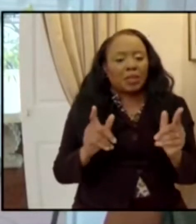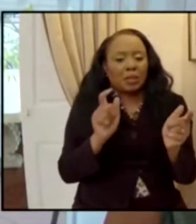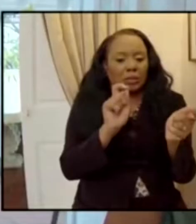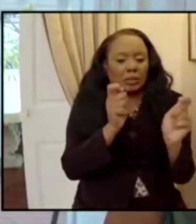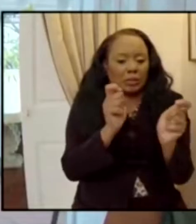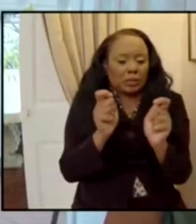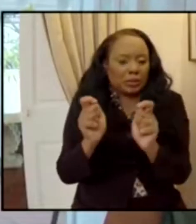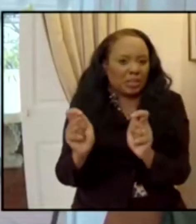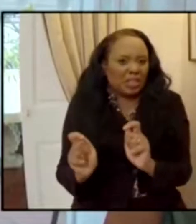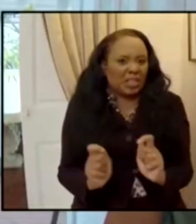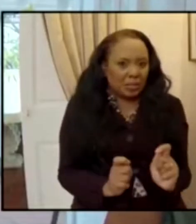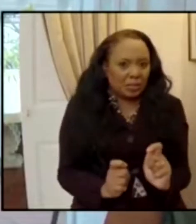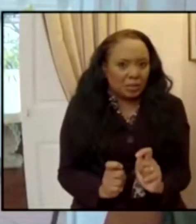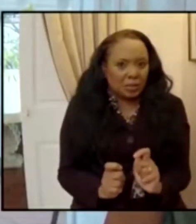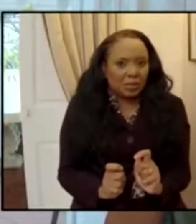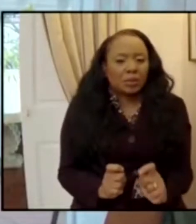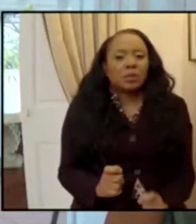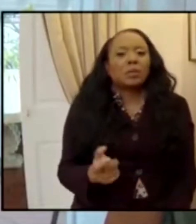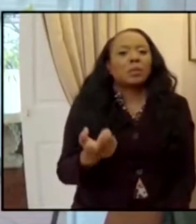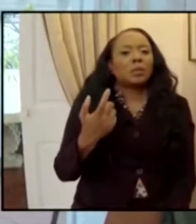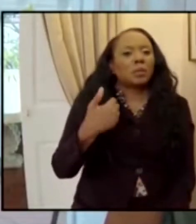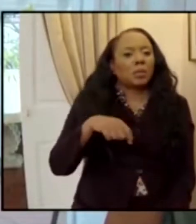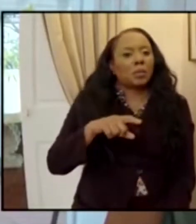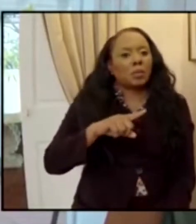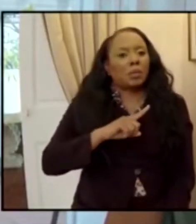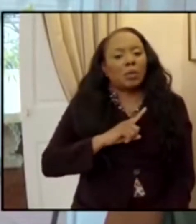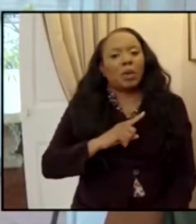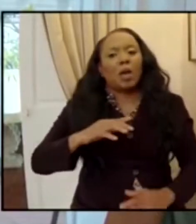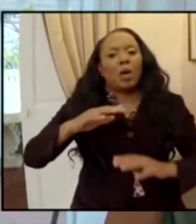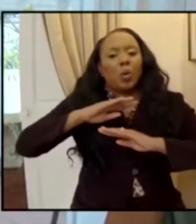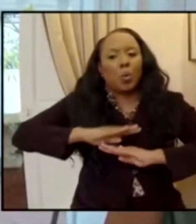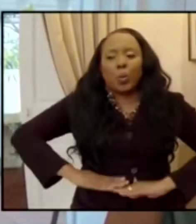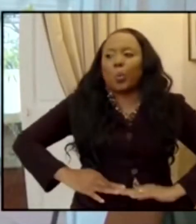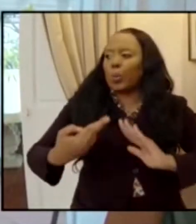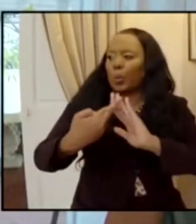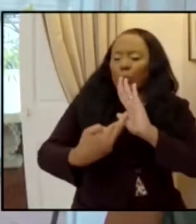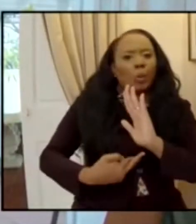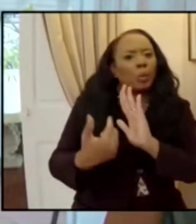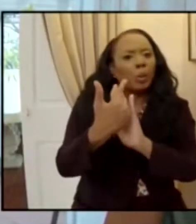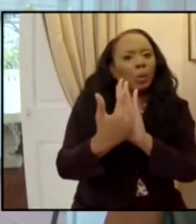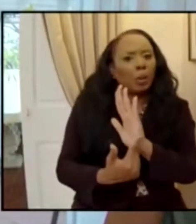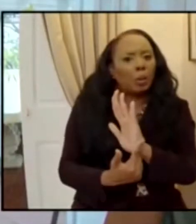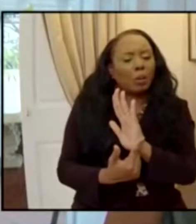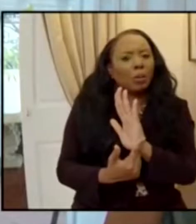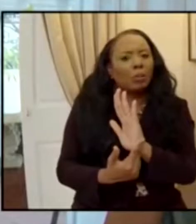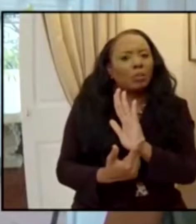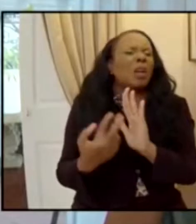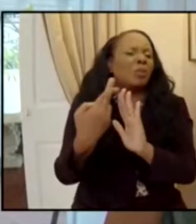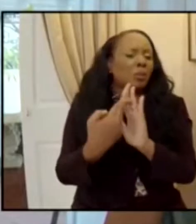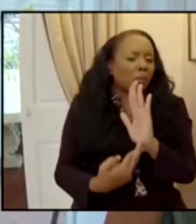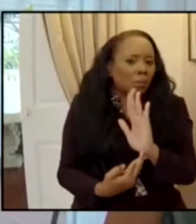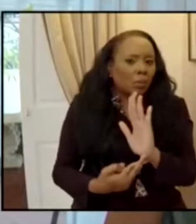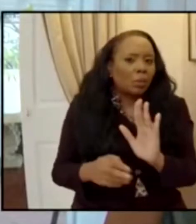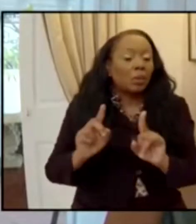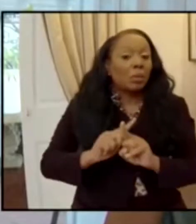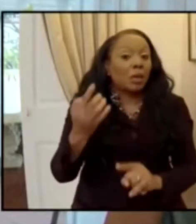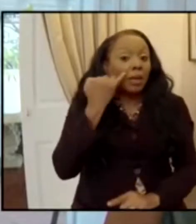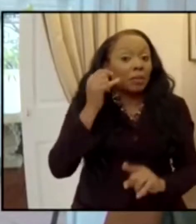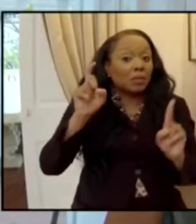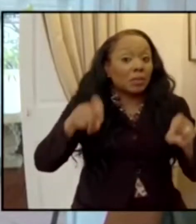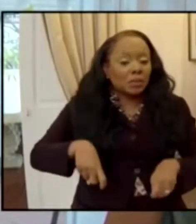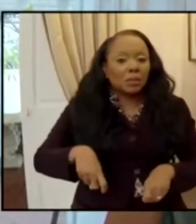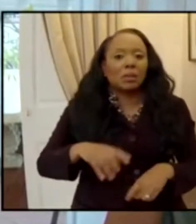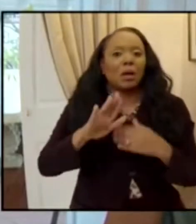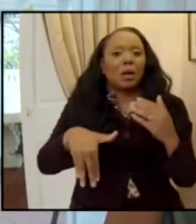of restrictions on Barbadians, but if necessary, there's all of the legal powers that